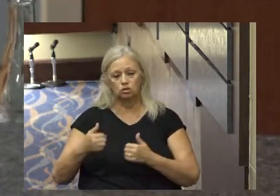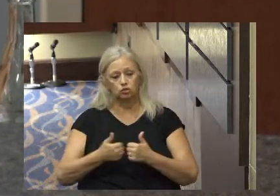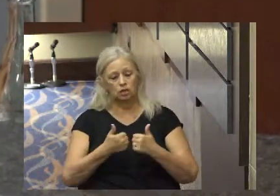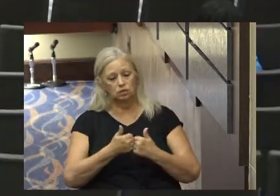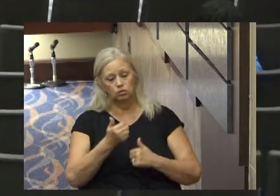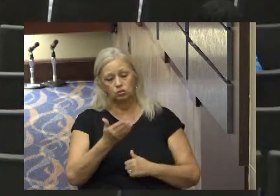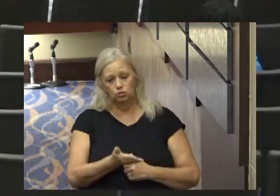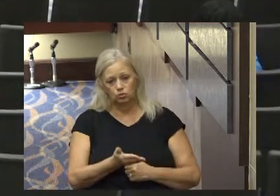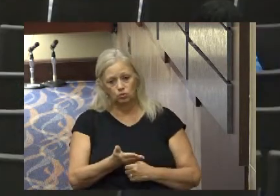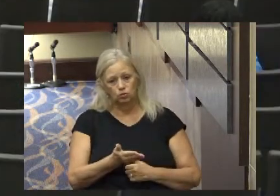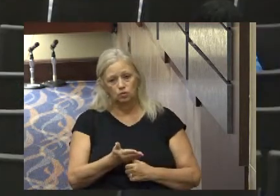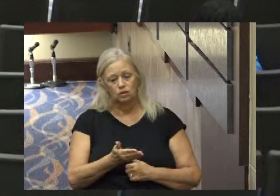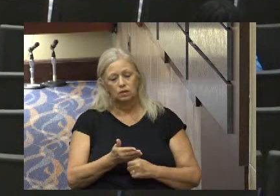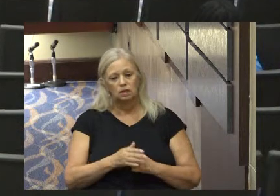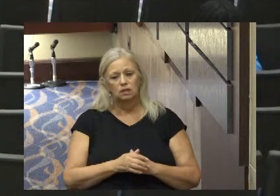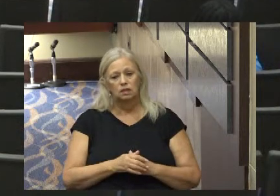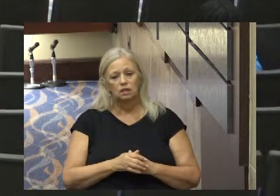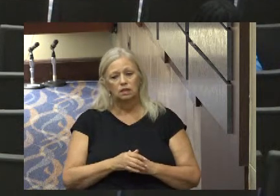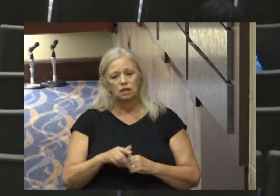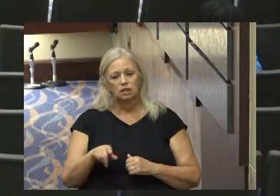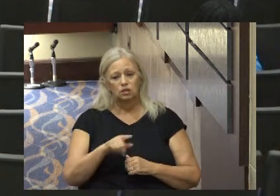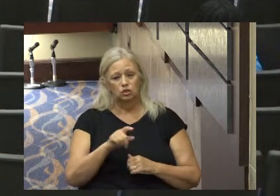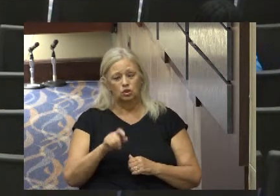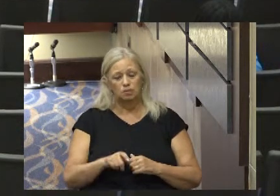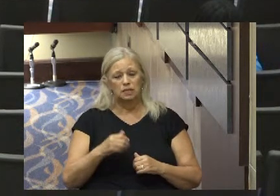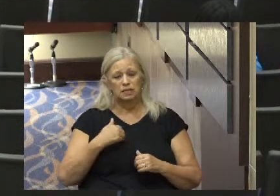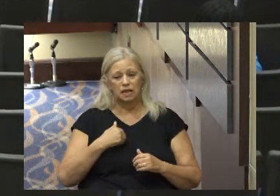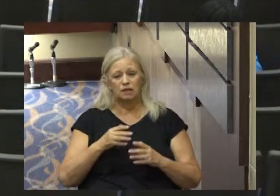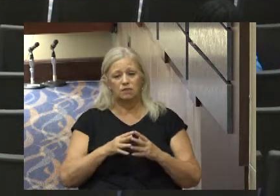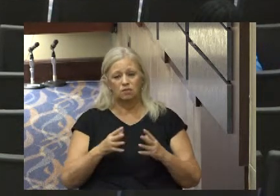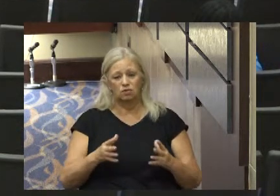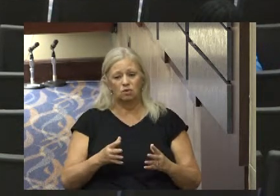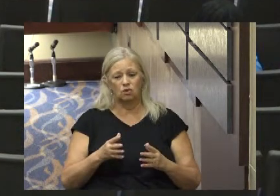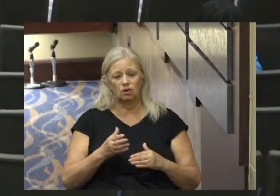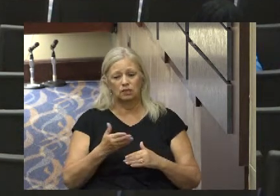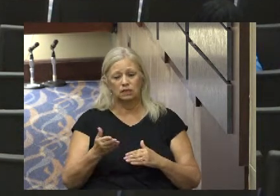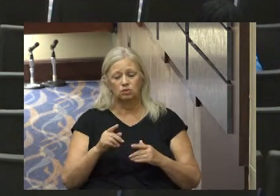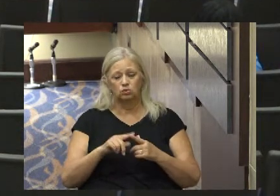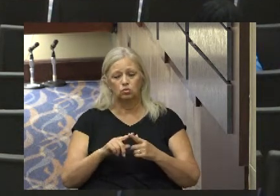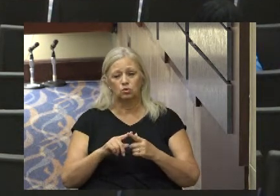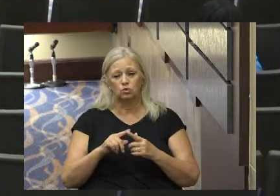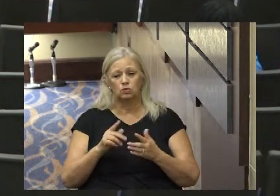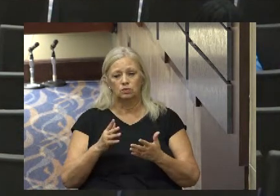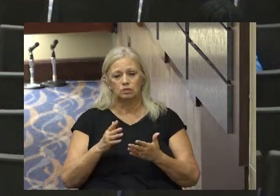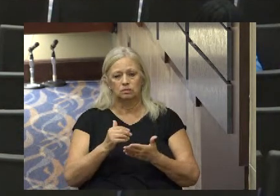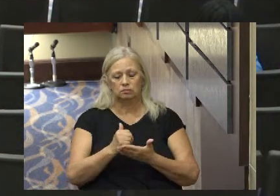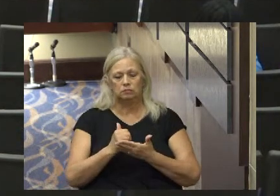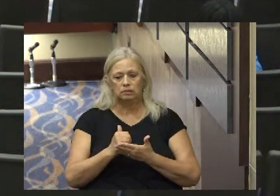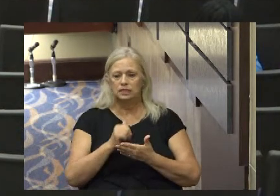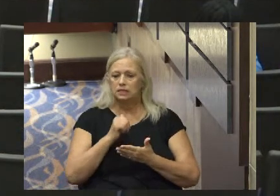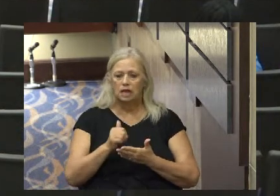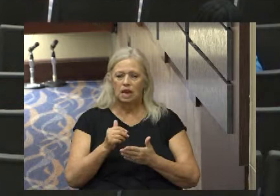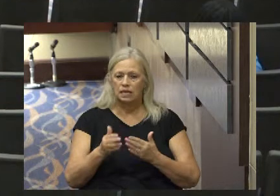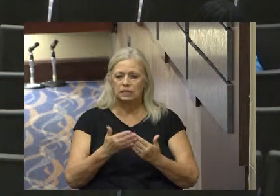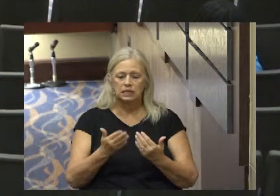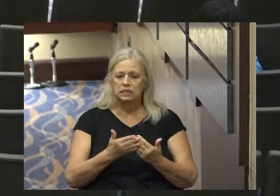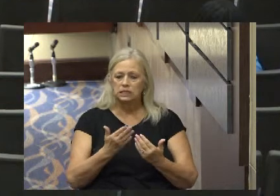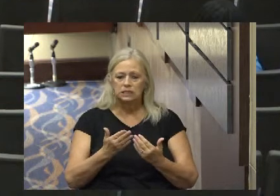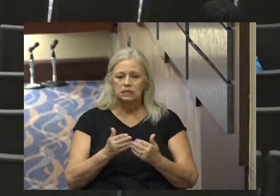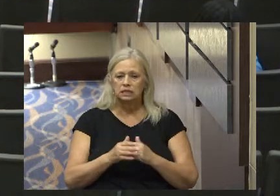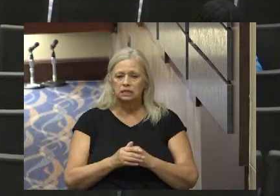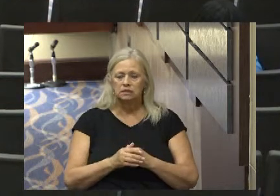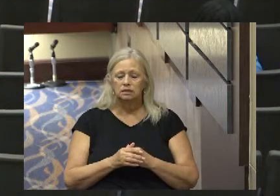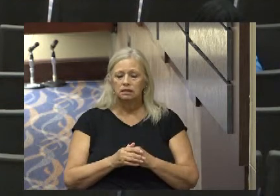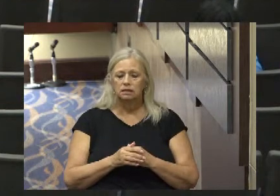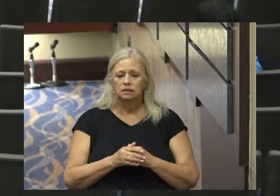You gotta kind of have a lot of chutzpah to herd these cats, and it's not an easy thing to do, and it